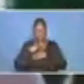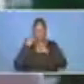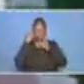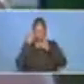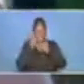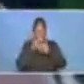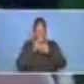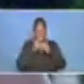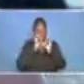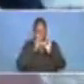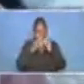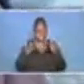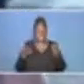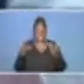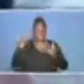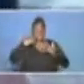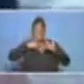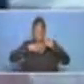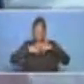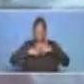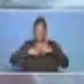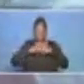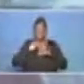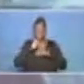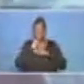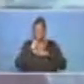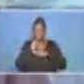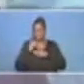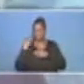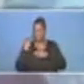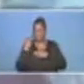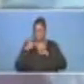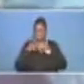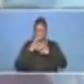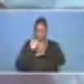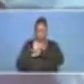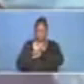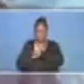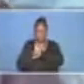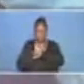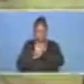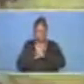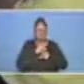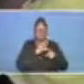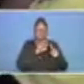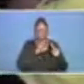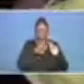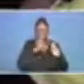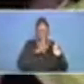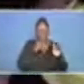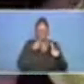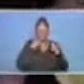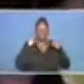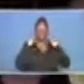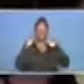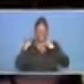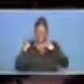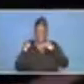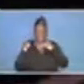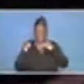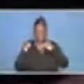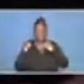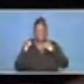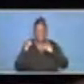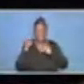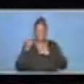strategy in place that incorporated not only our own employees, but also the trade, the people who sell and book rooms for us. So